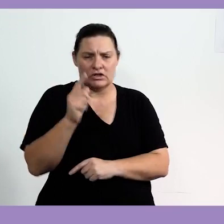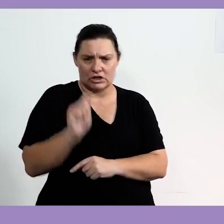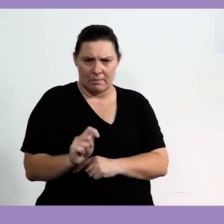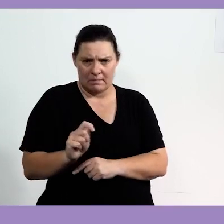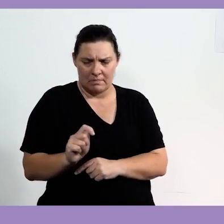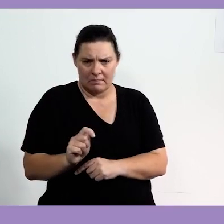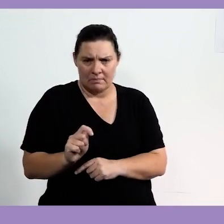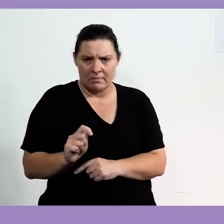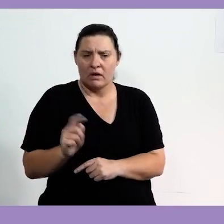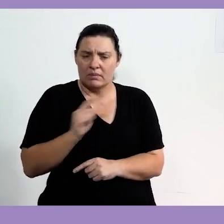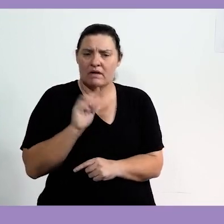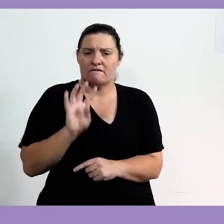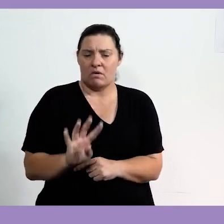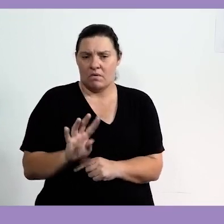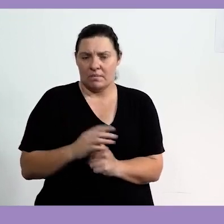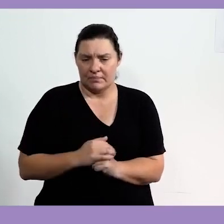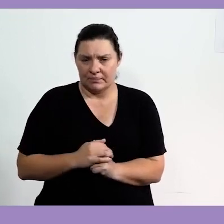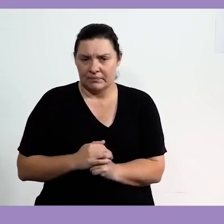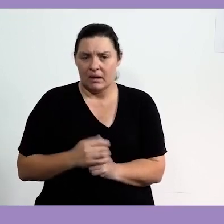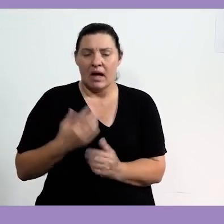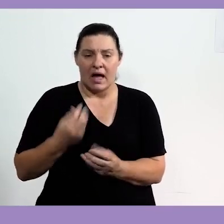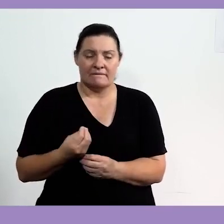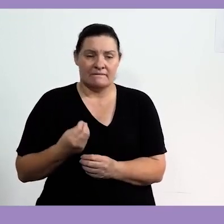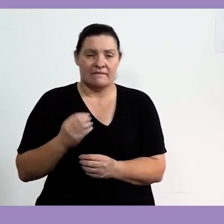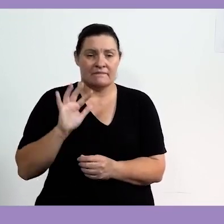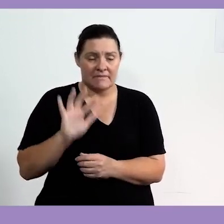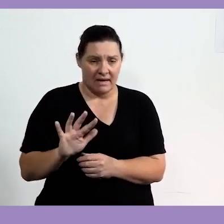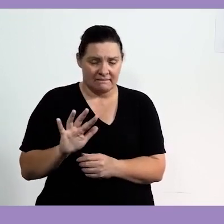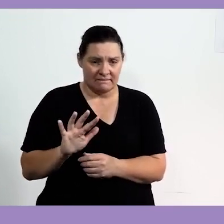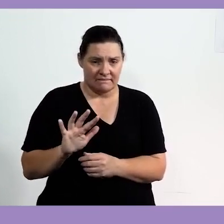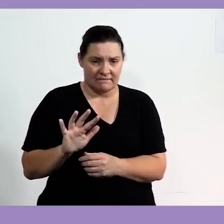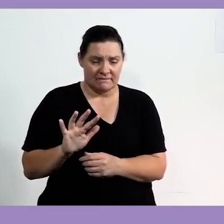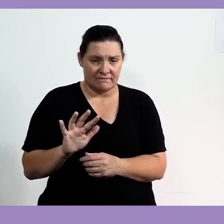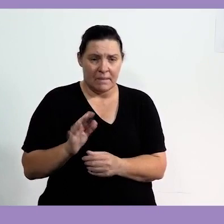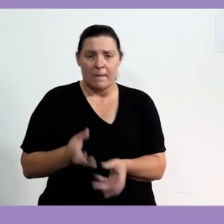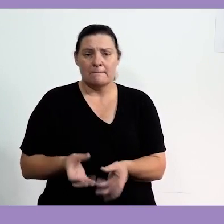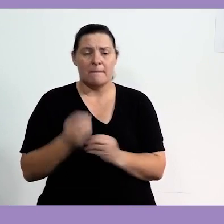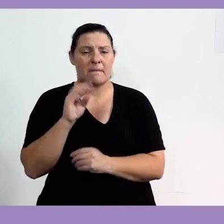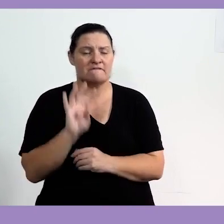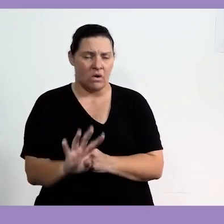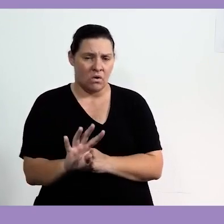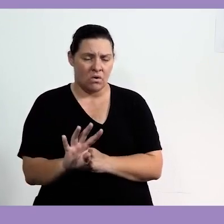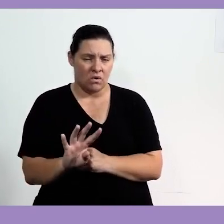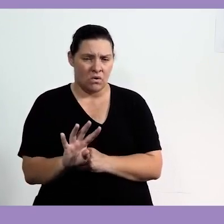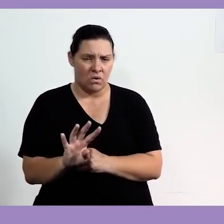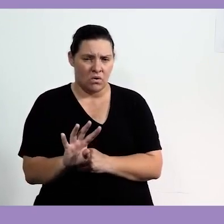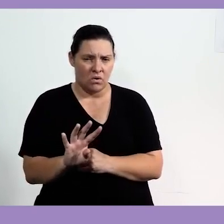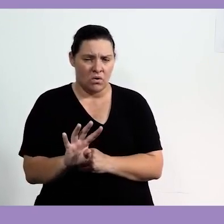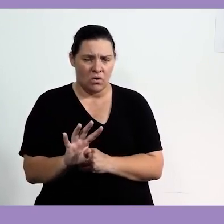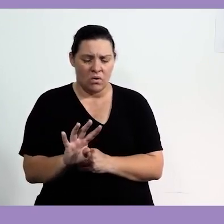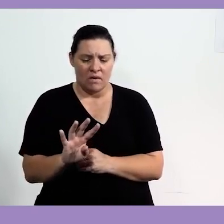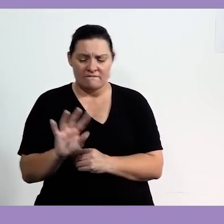the first term, which is our 4. So I have 5 and I need to get to 4. So from